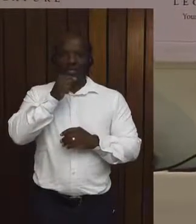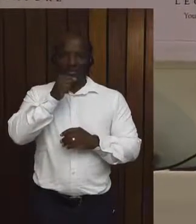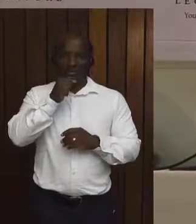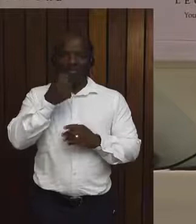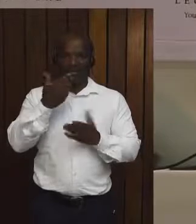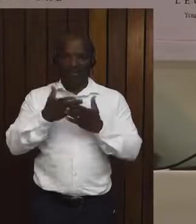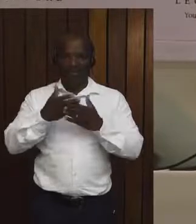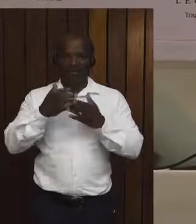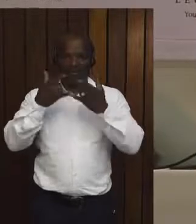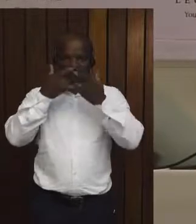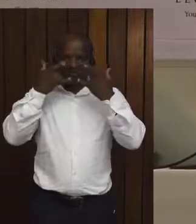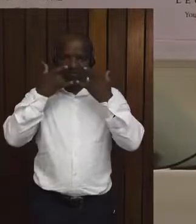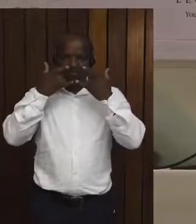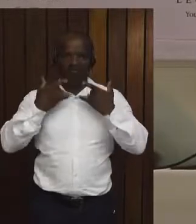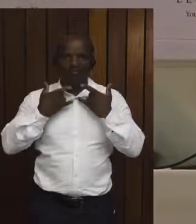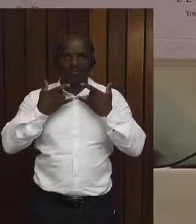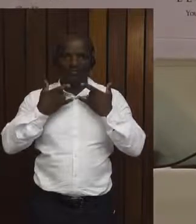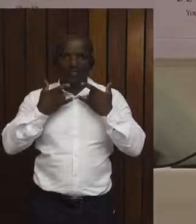please comply.